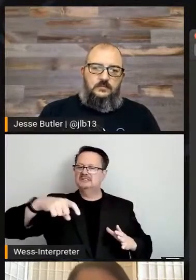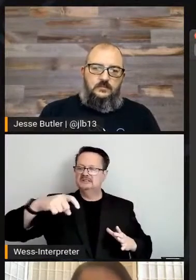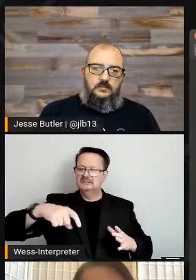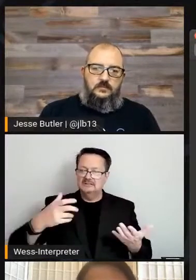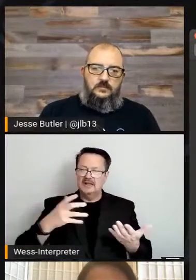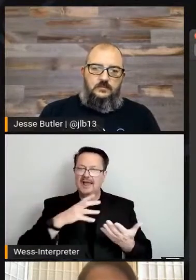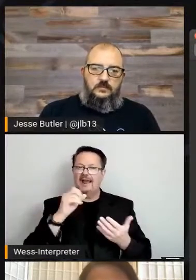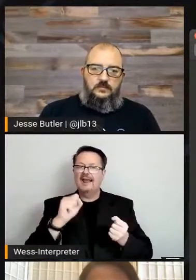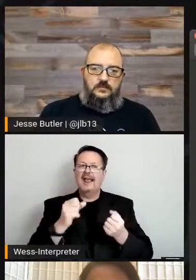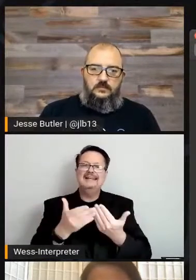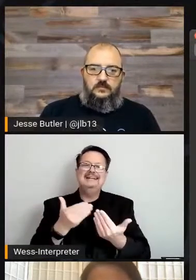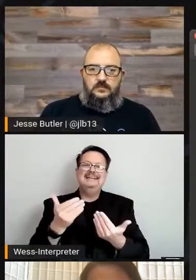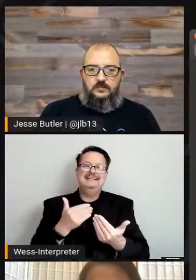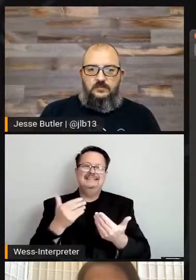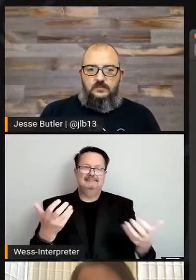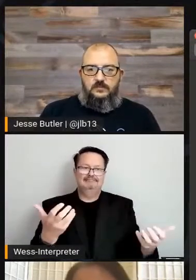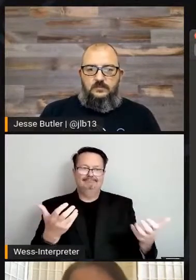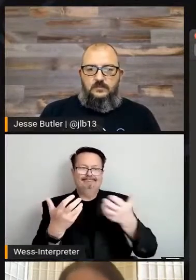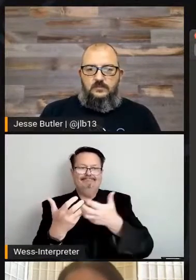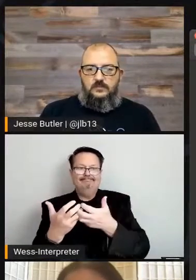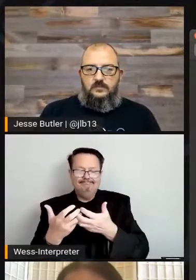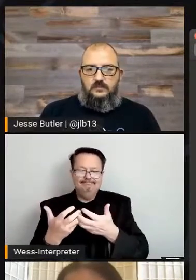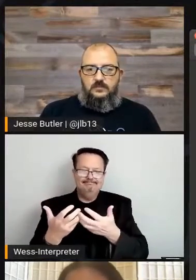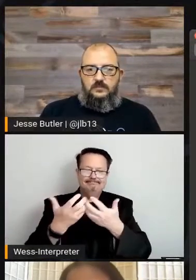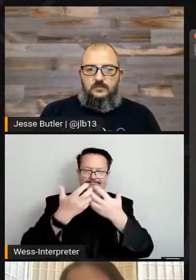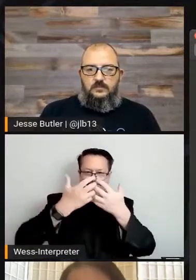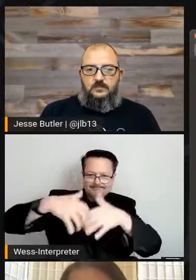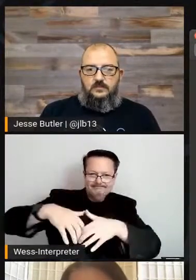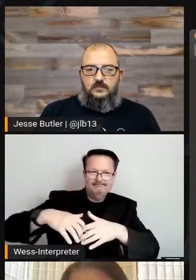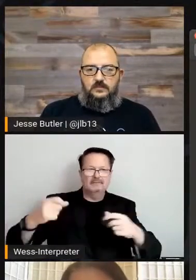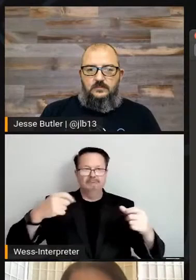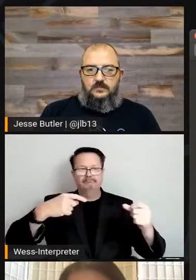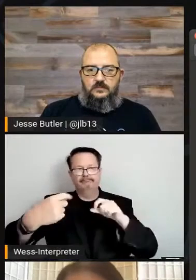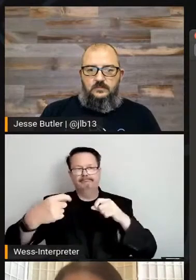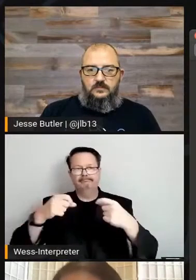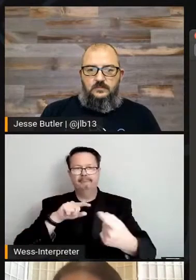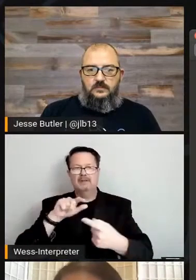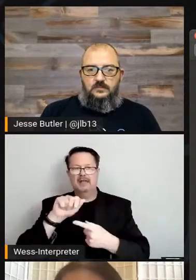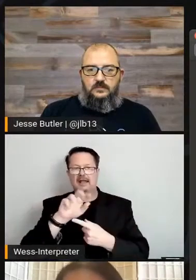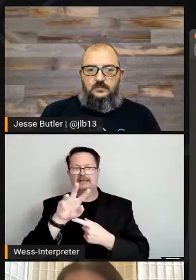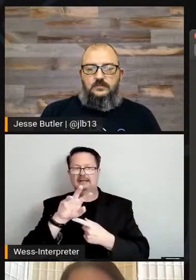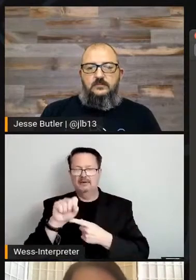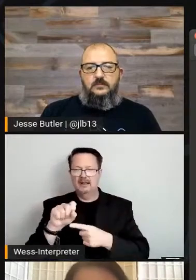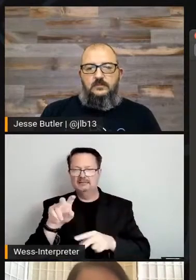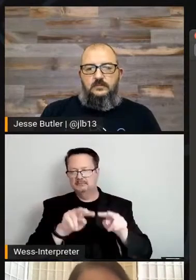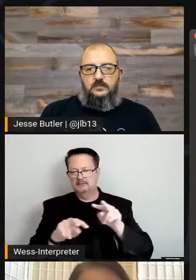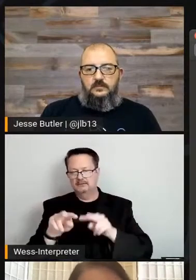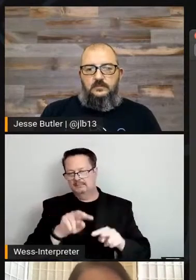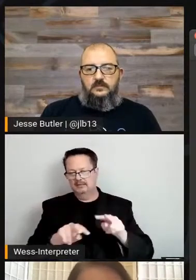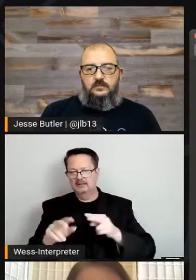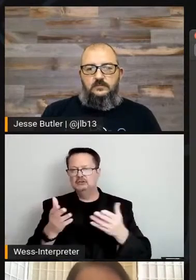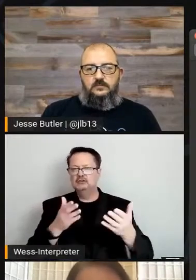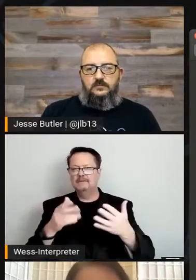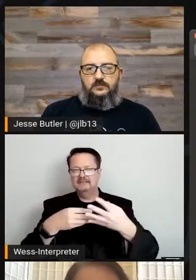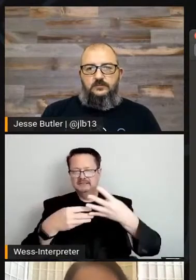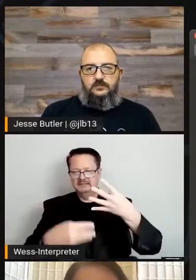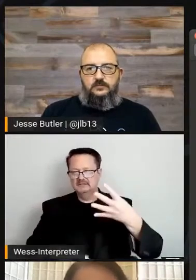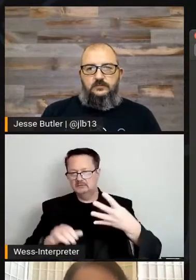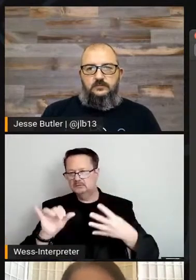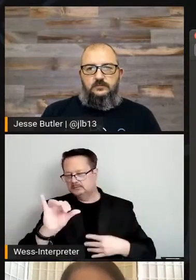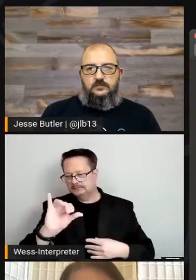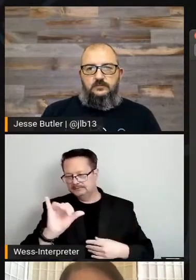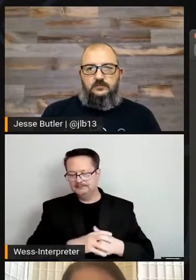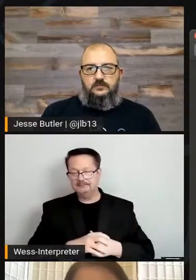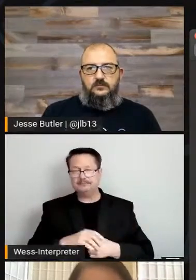can easily integrate and talk to any of the AWS observability services too. So